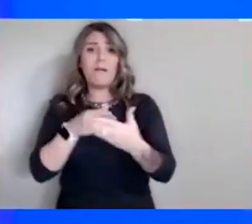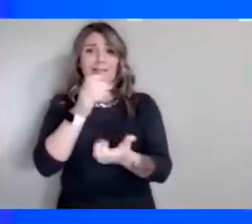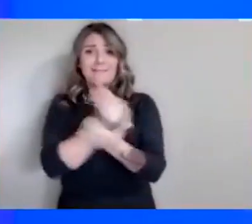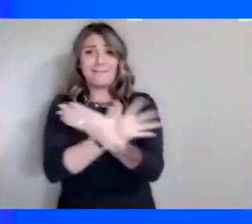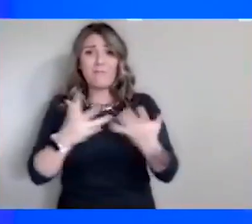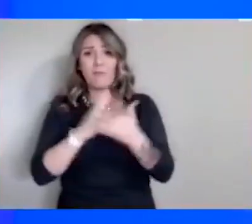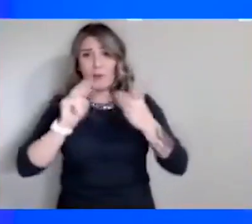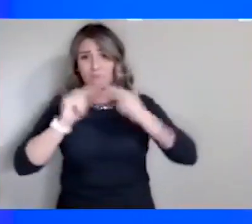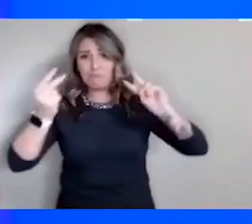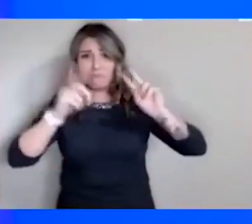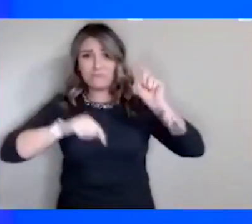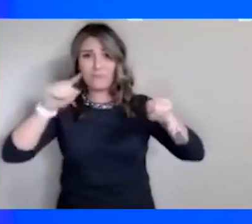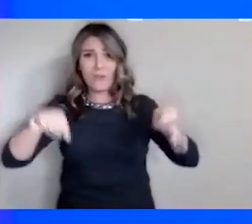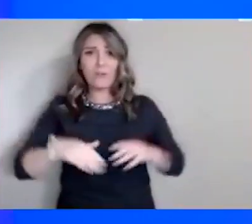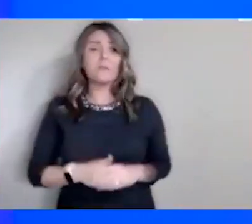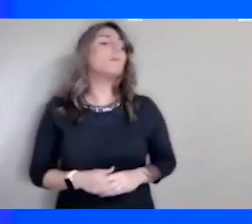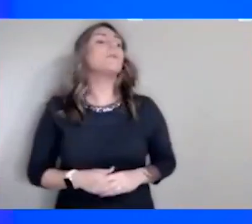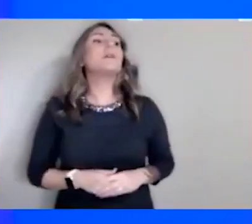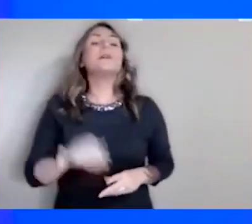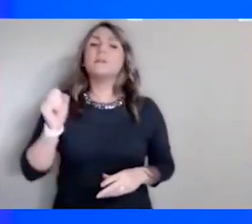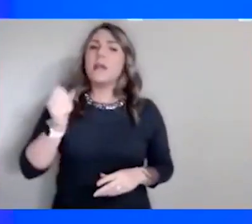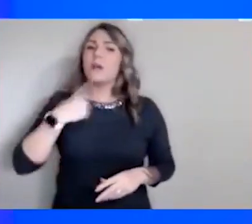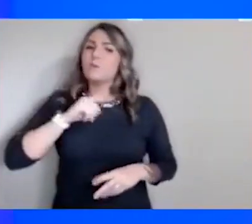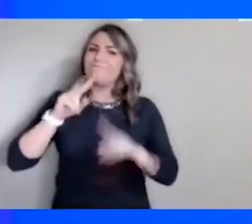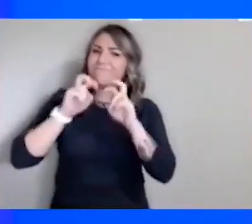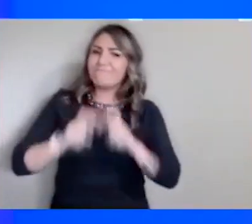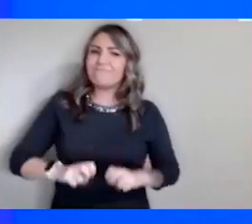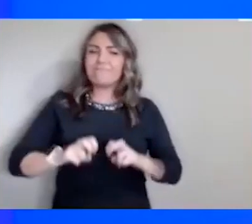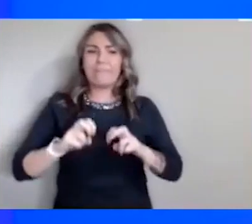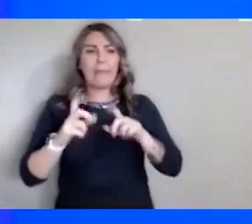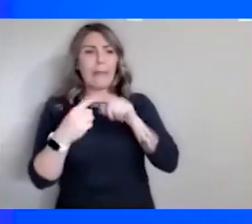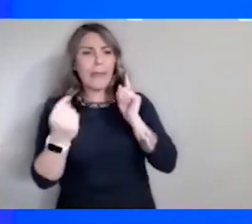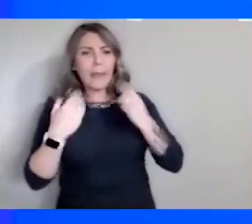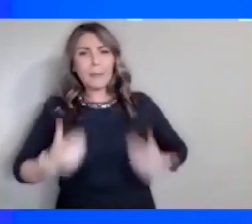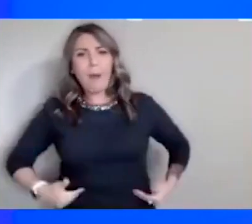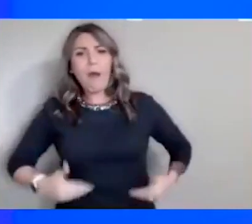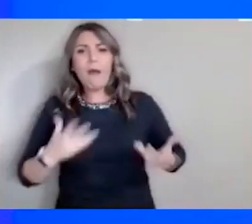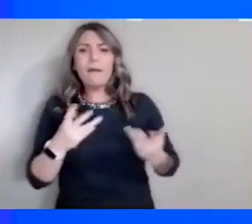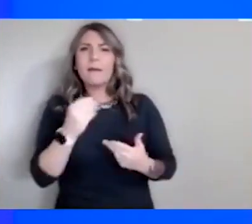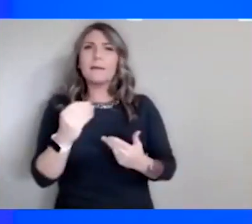that, you know, they're looking at, again, antibody levels. I don't know that they're really testing